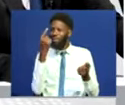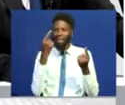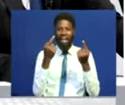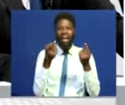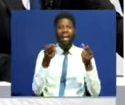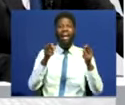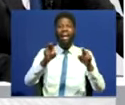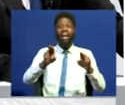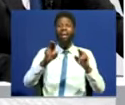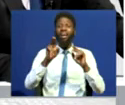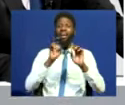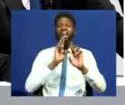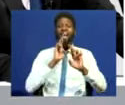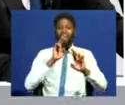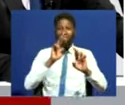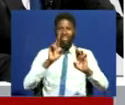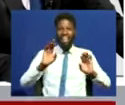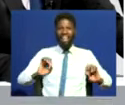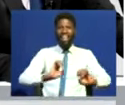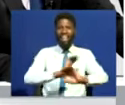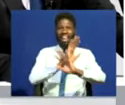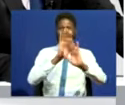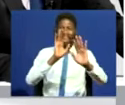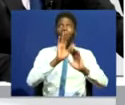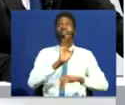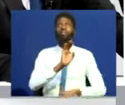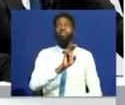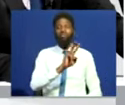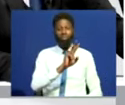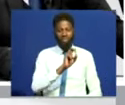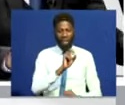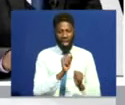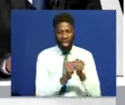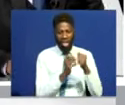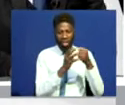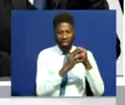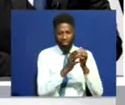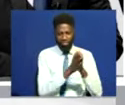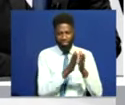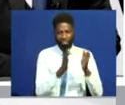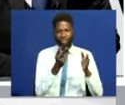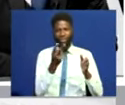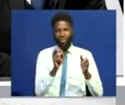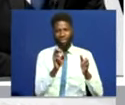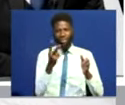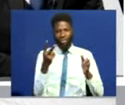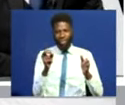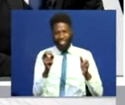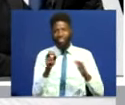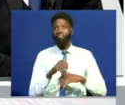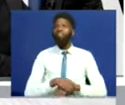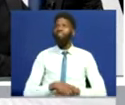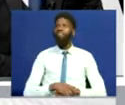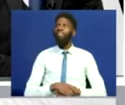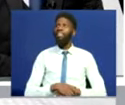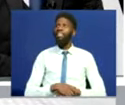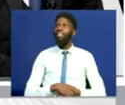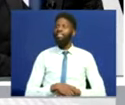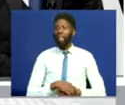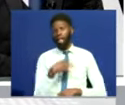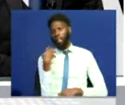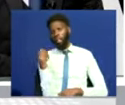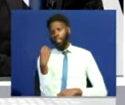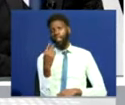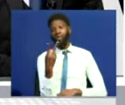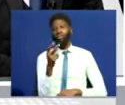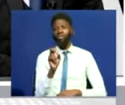from 2019, 2020, I believe just 2023, that is last year, we've had this